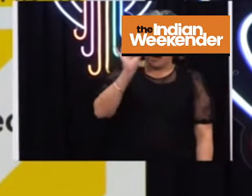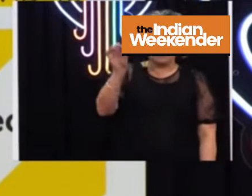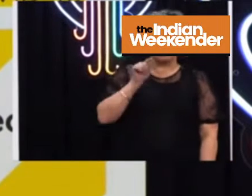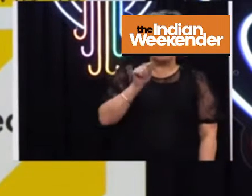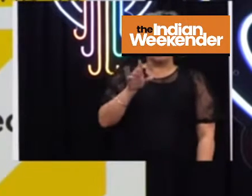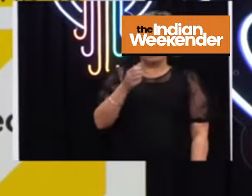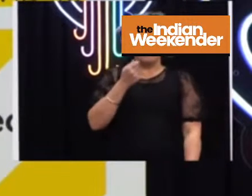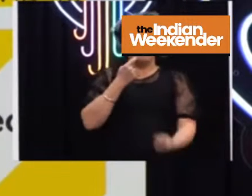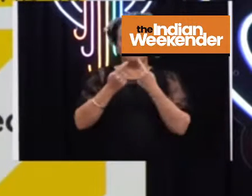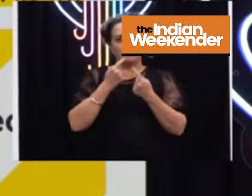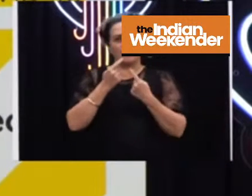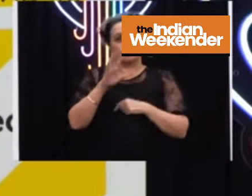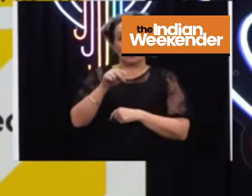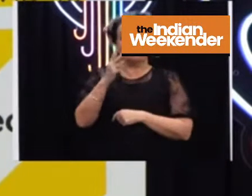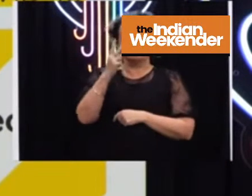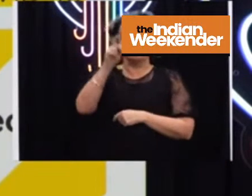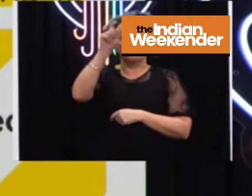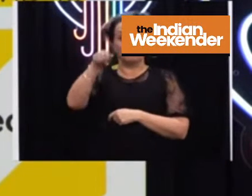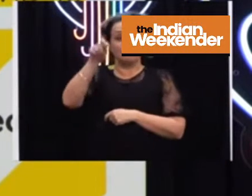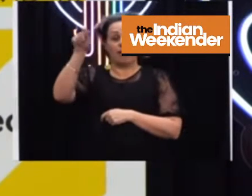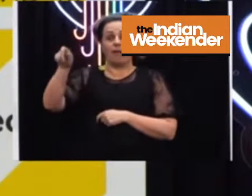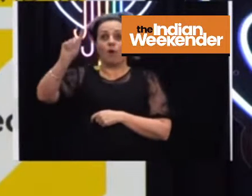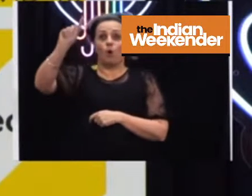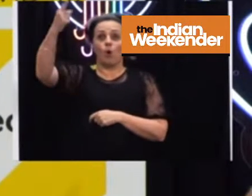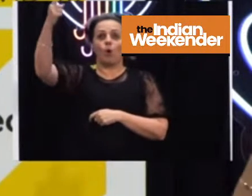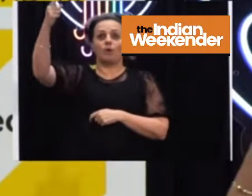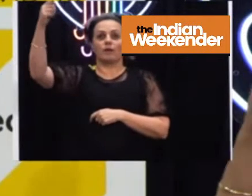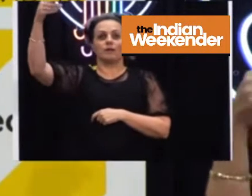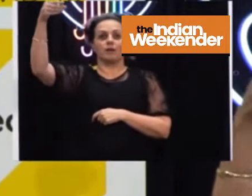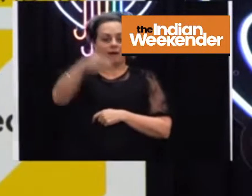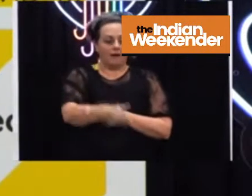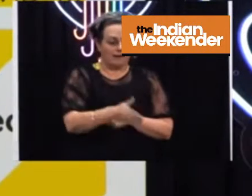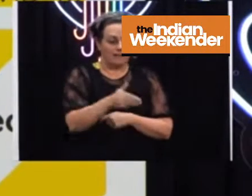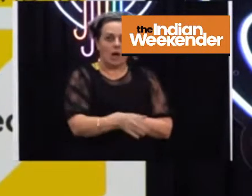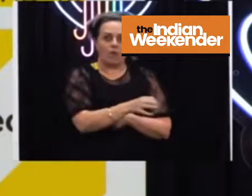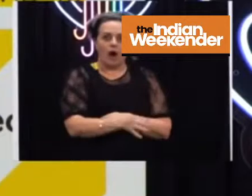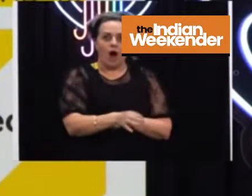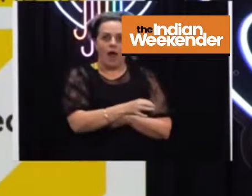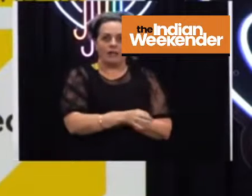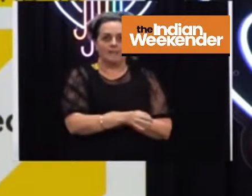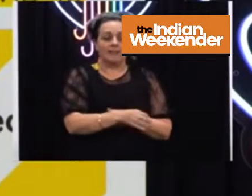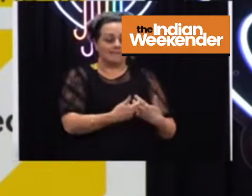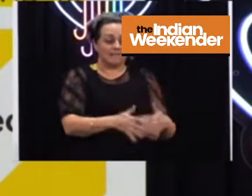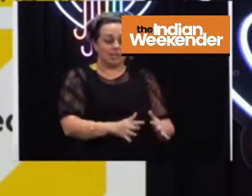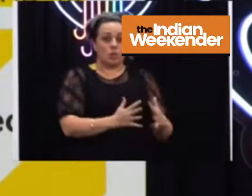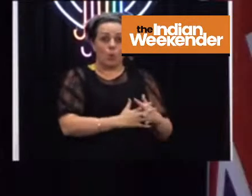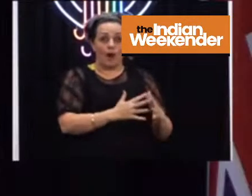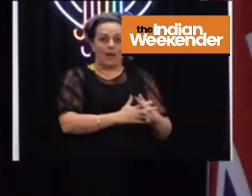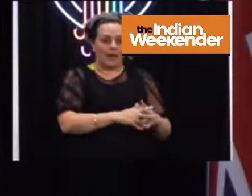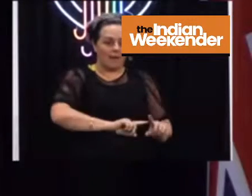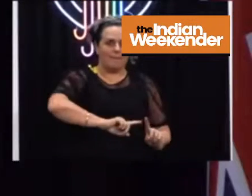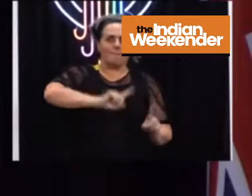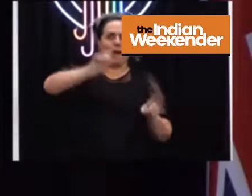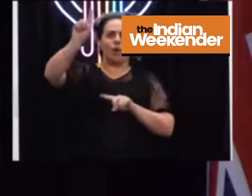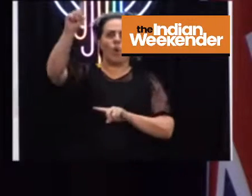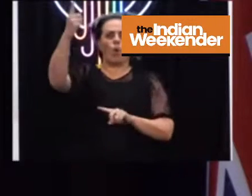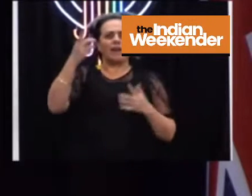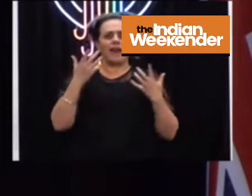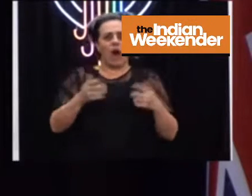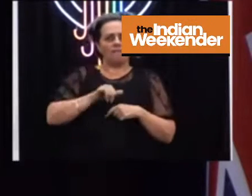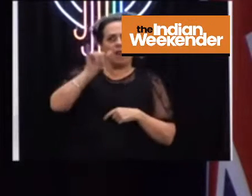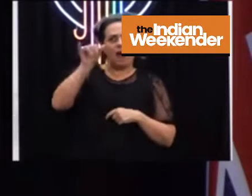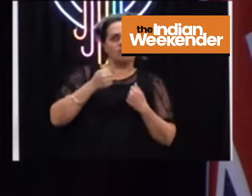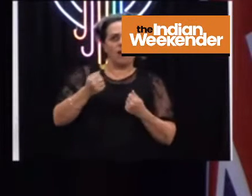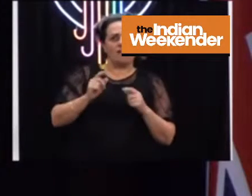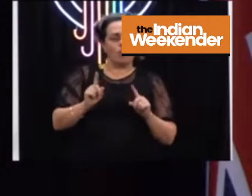who breached the Auckland lockdown ended up in Wanaka, and about how they got back to Auckland? No, I don't have any information on that other than what's in the